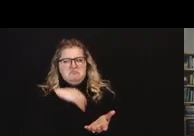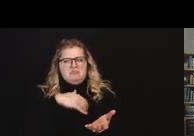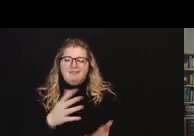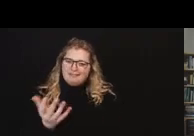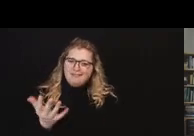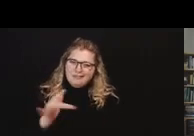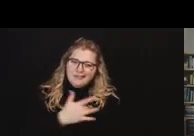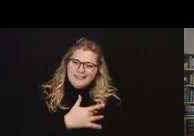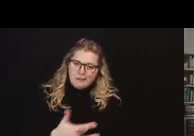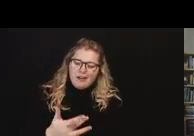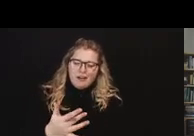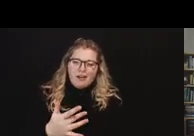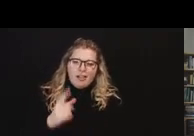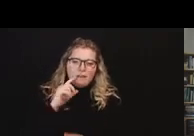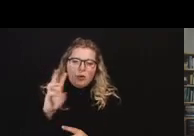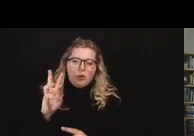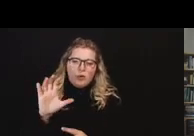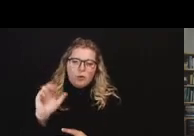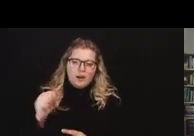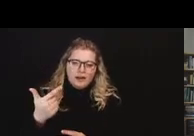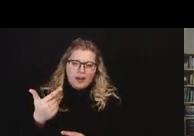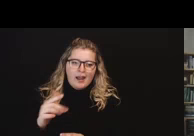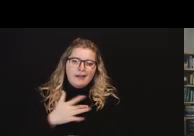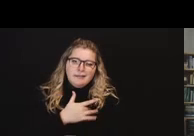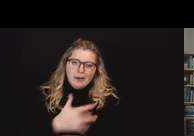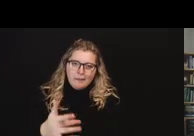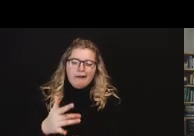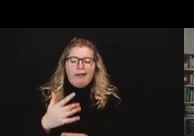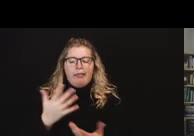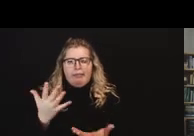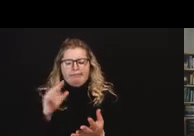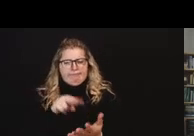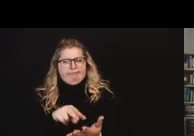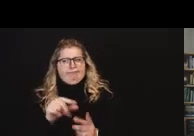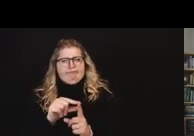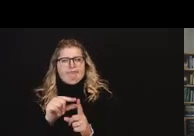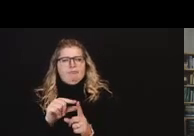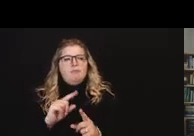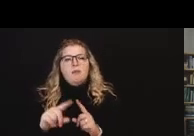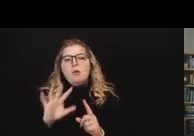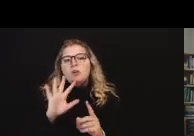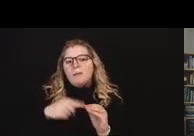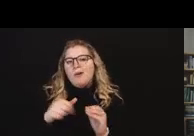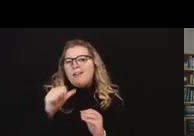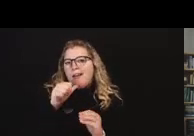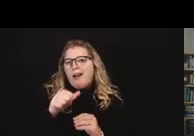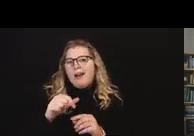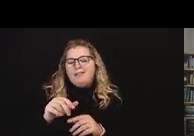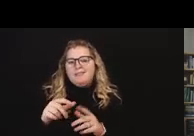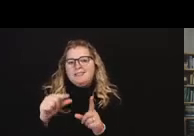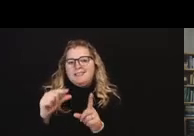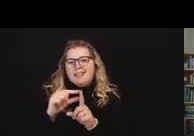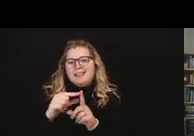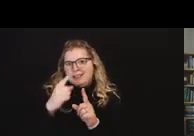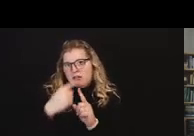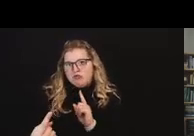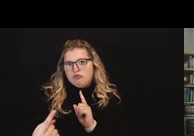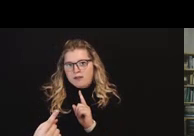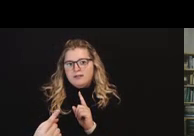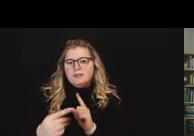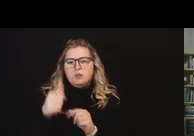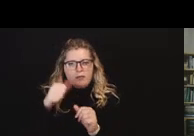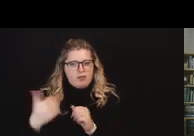course. That's pretty normal for WCAG. But we're going to talk a little bit about non-text contrast. Now, we did talk about non-text